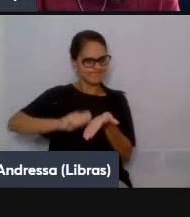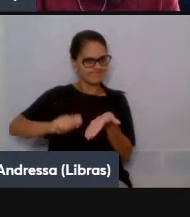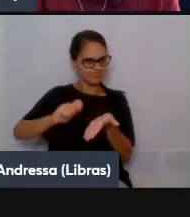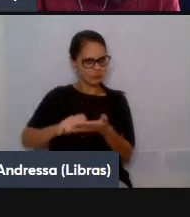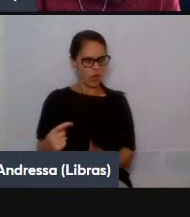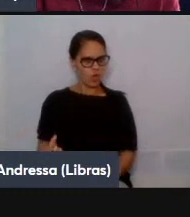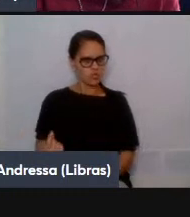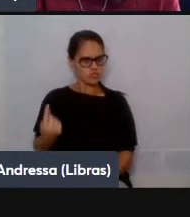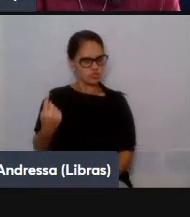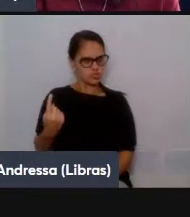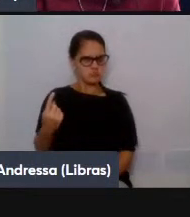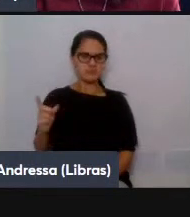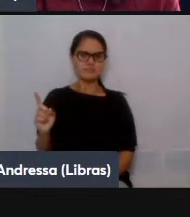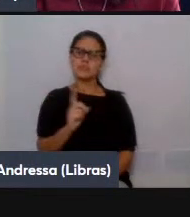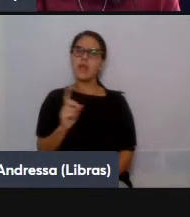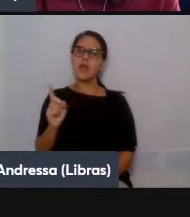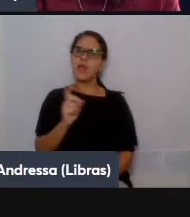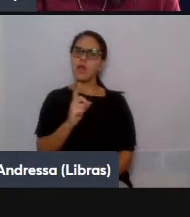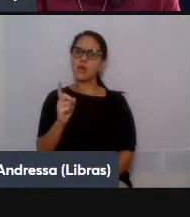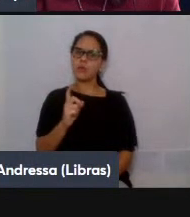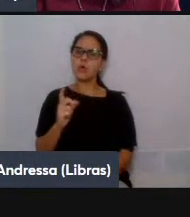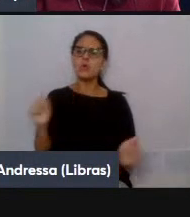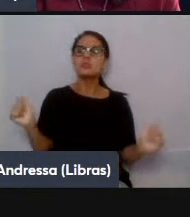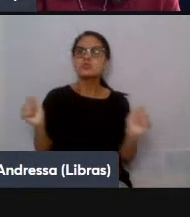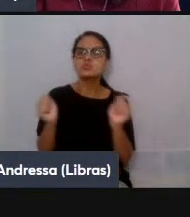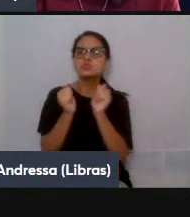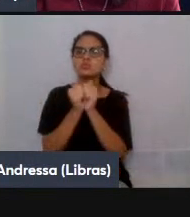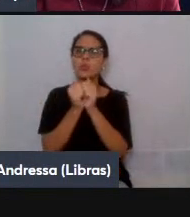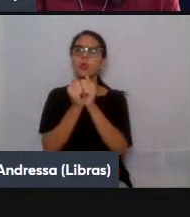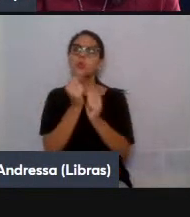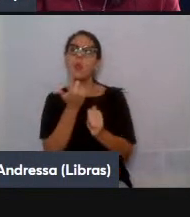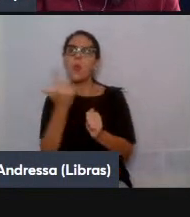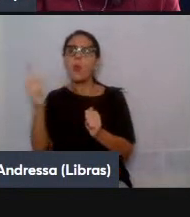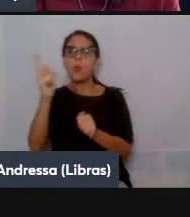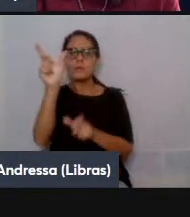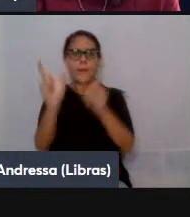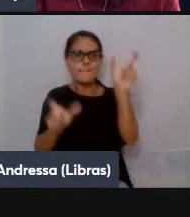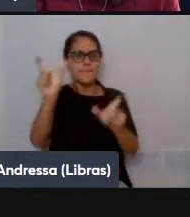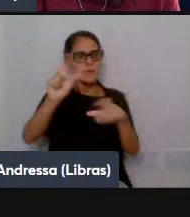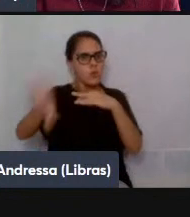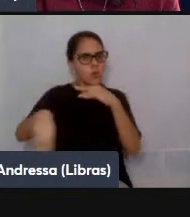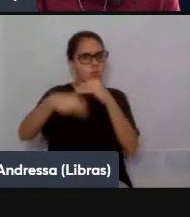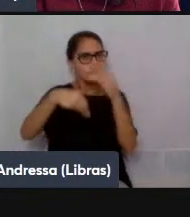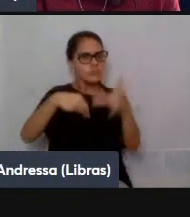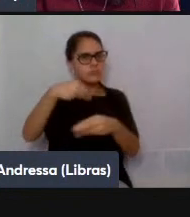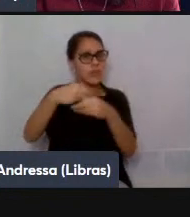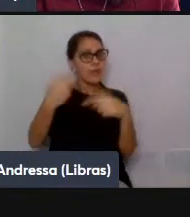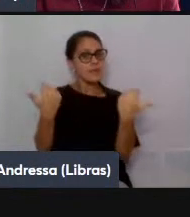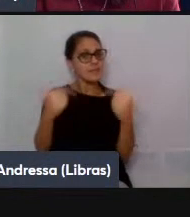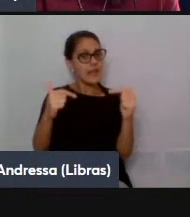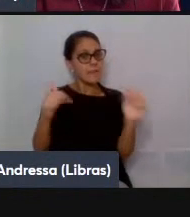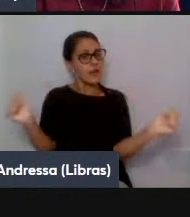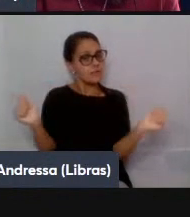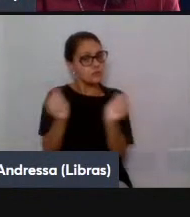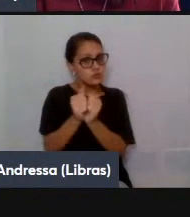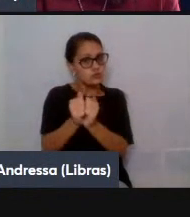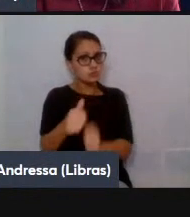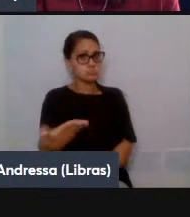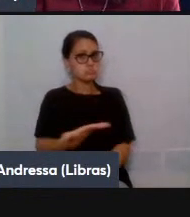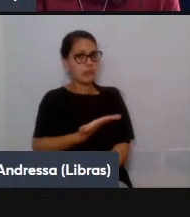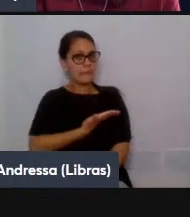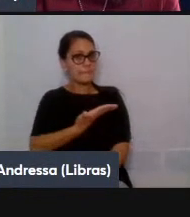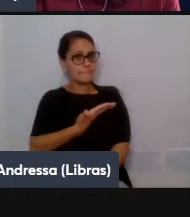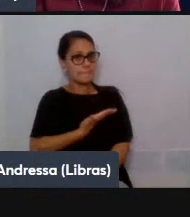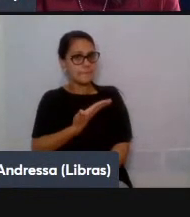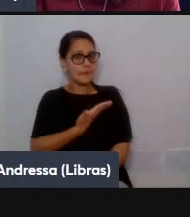Quanto mais você puder coletivizar o seu trabalho, trabalhe com amizades, com colegas,